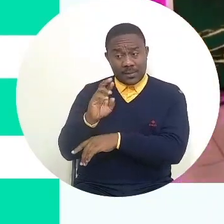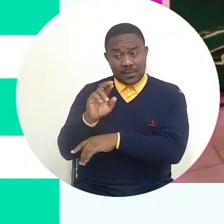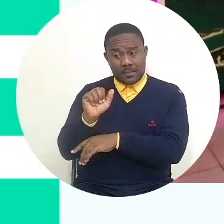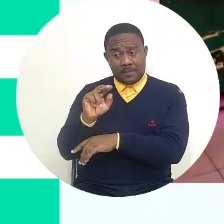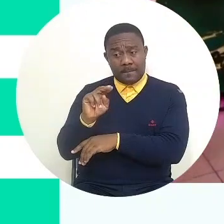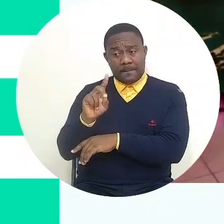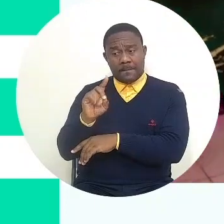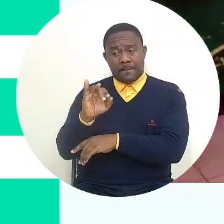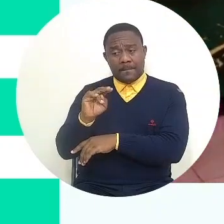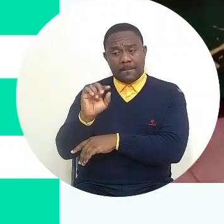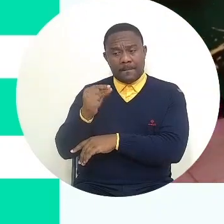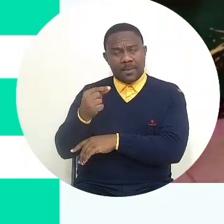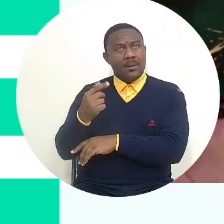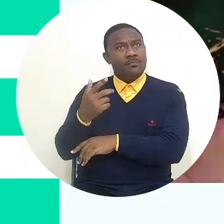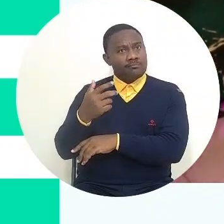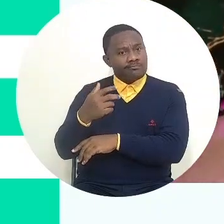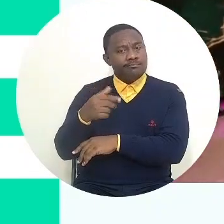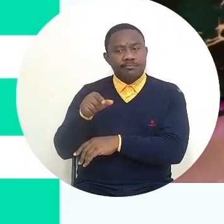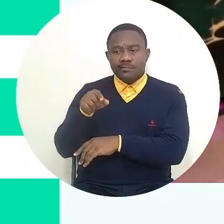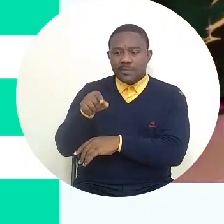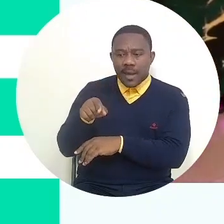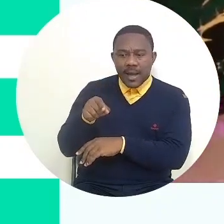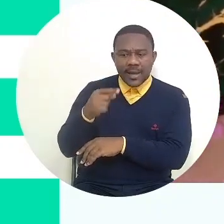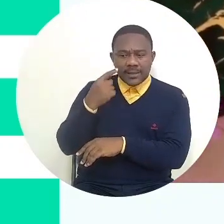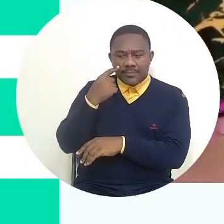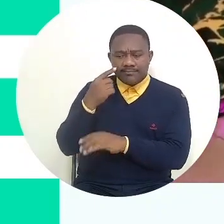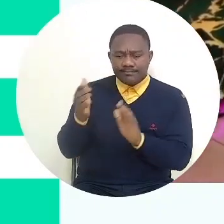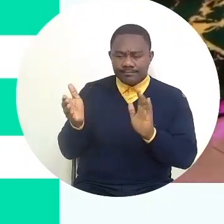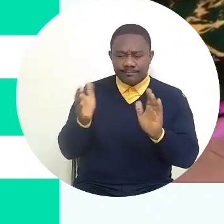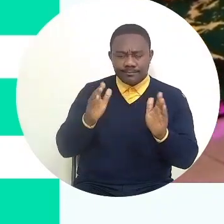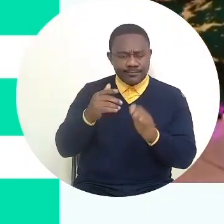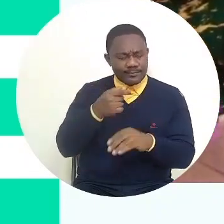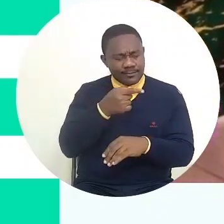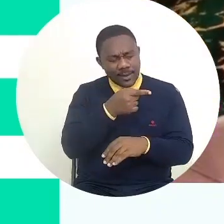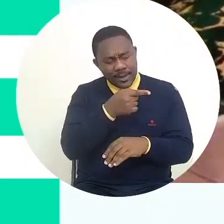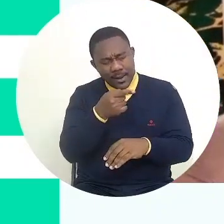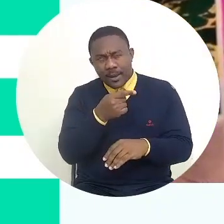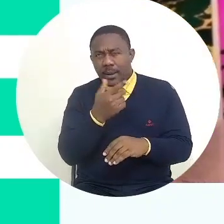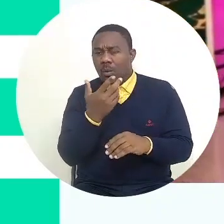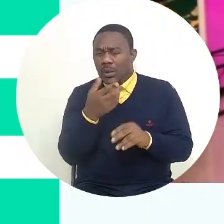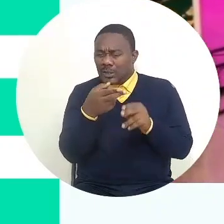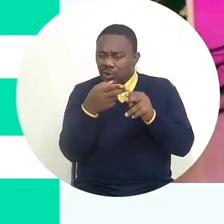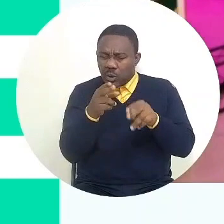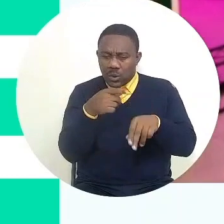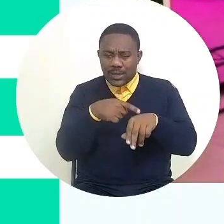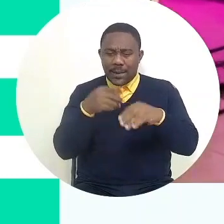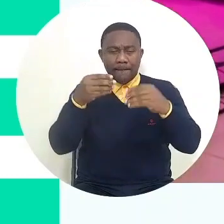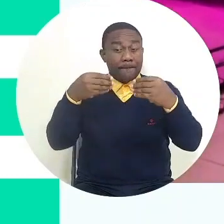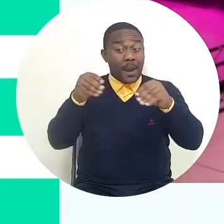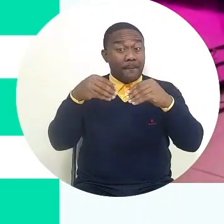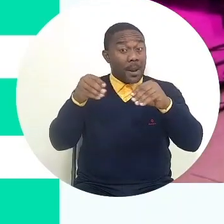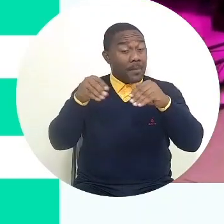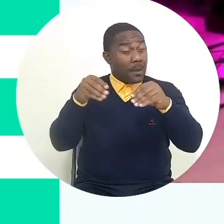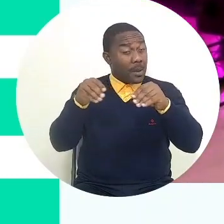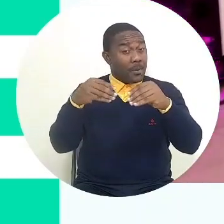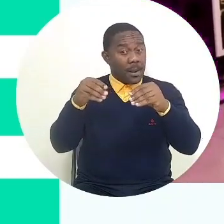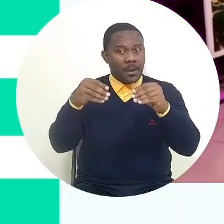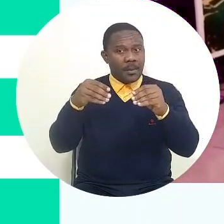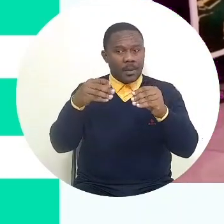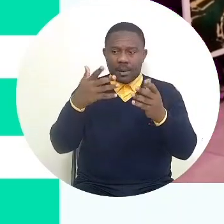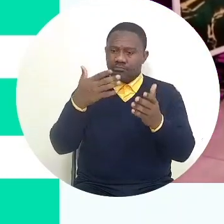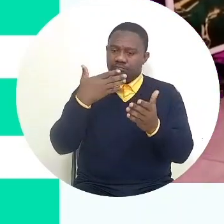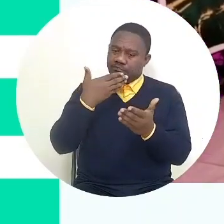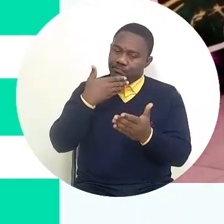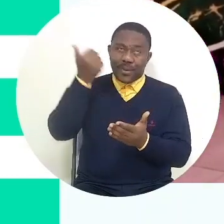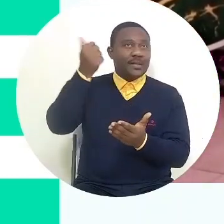then, with less than 50 books globally on the subject of personal branding, which became a bestseller within a short period of time because of the team that helped me produce it.